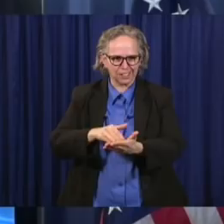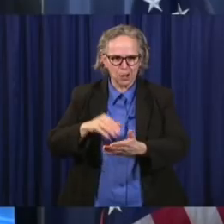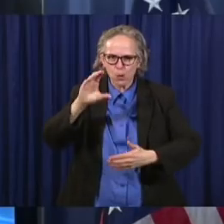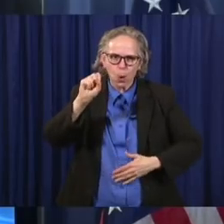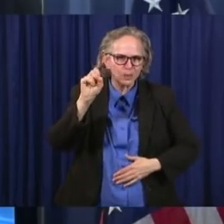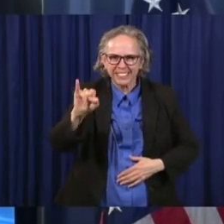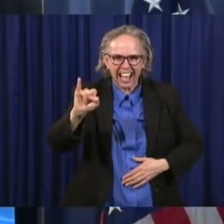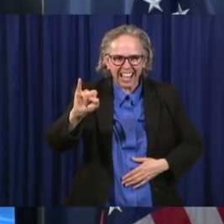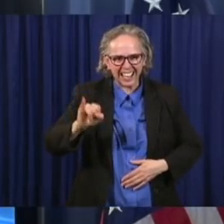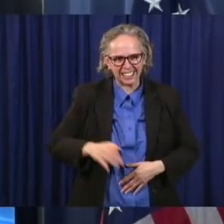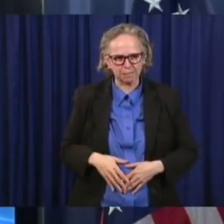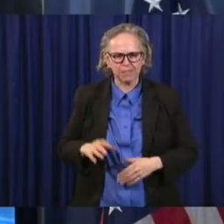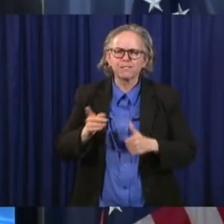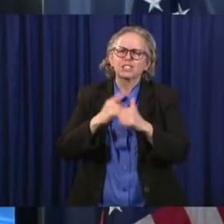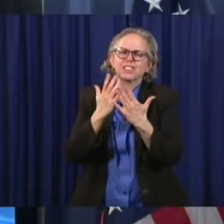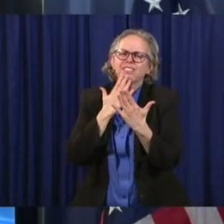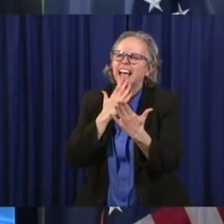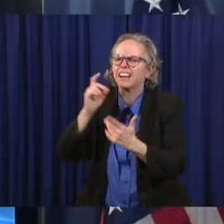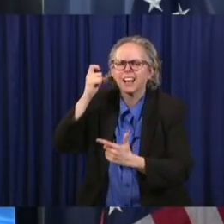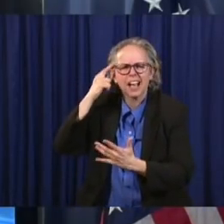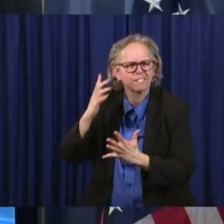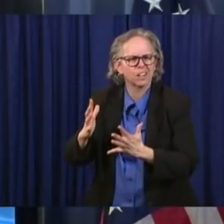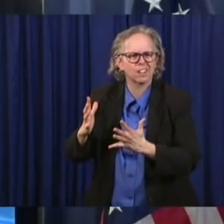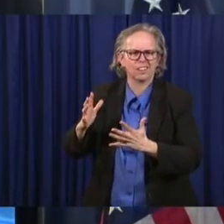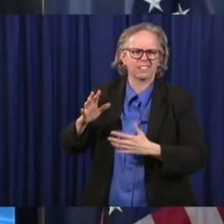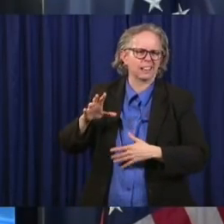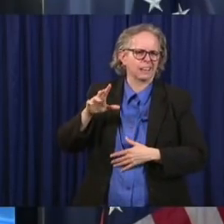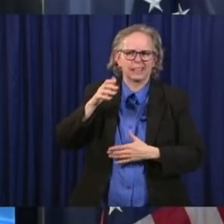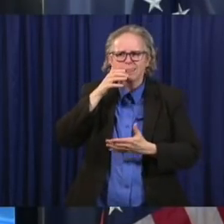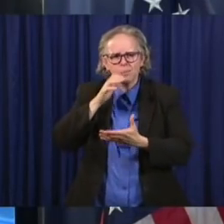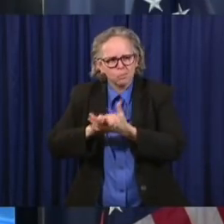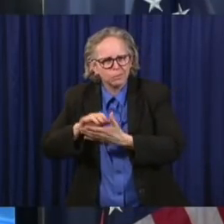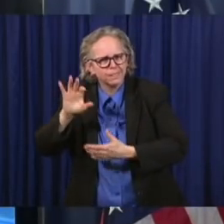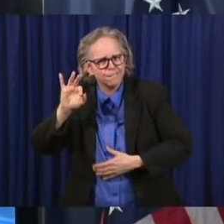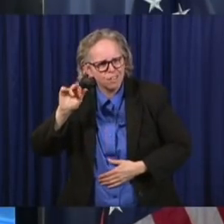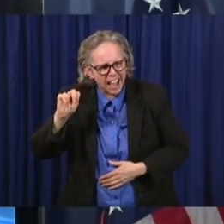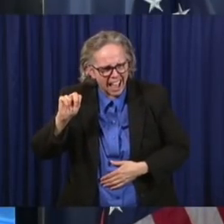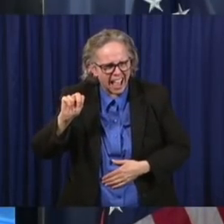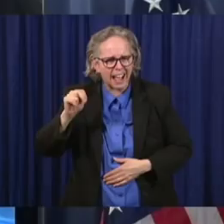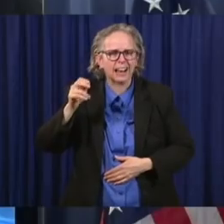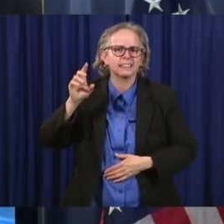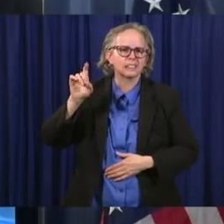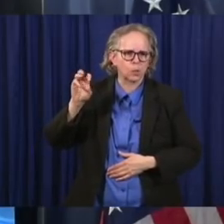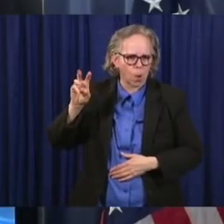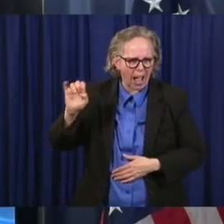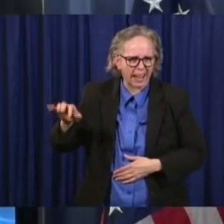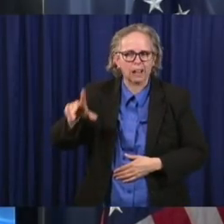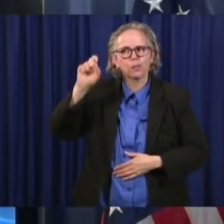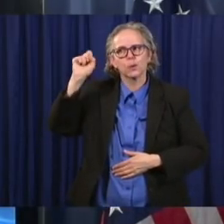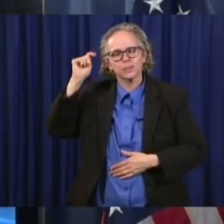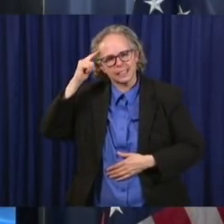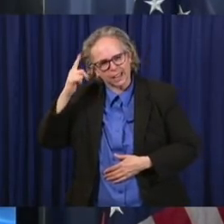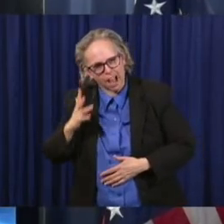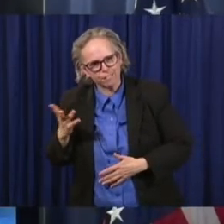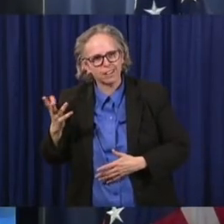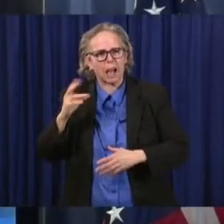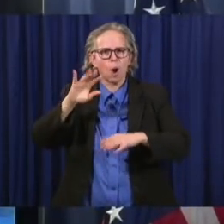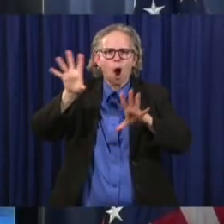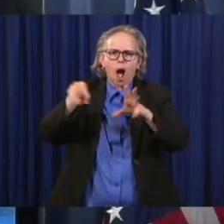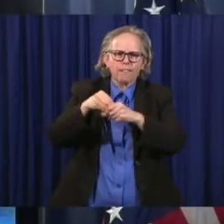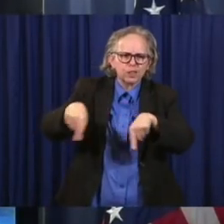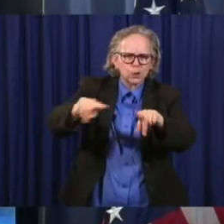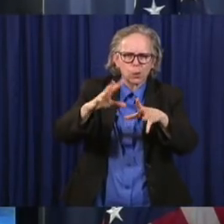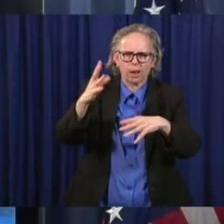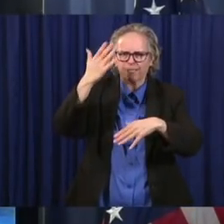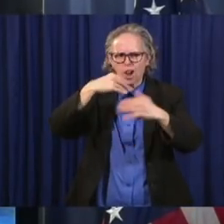Governor and First Lady DeWine, Lieutenant Governor Husted, Director Acton, and all those on the front lines helping to keep us safe. I also